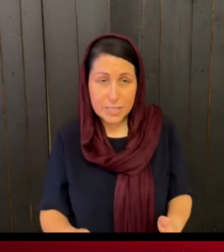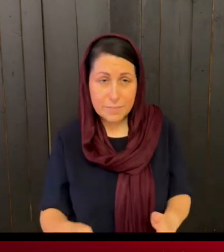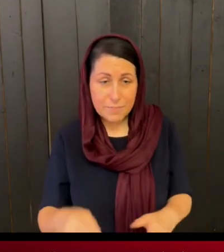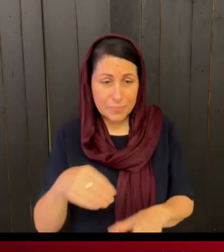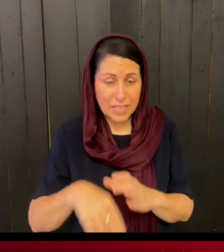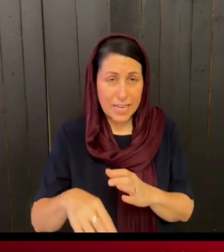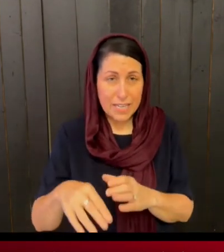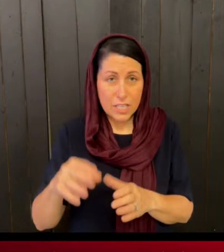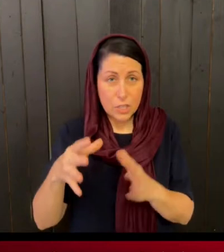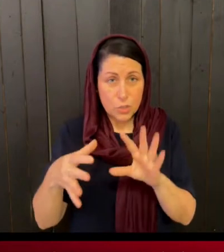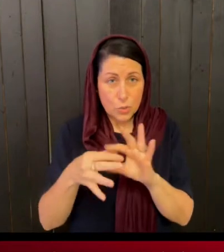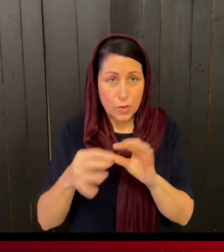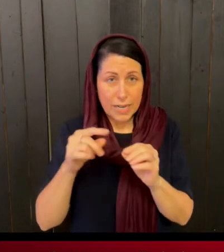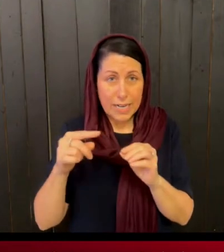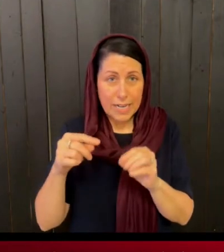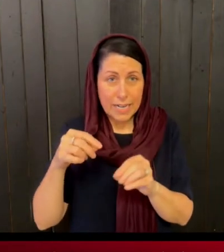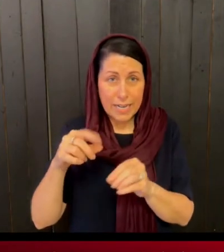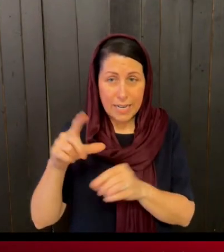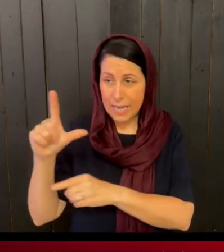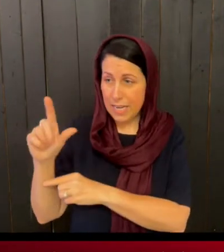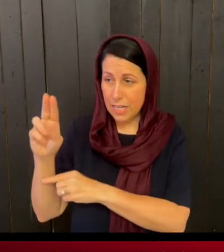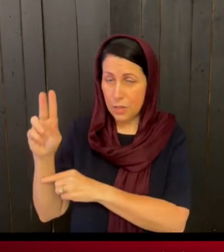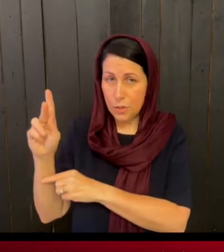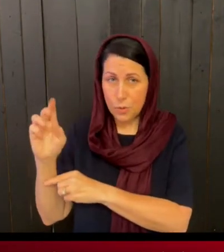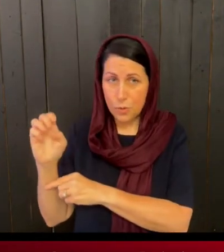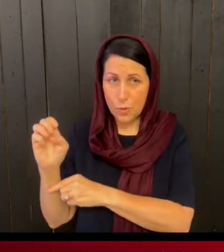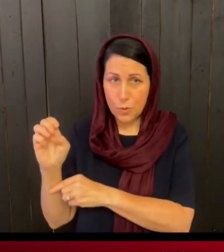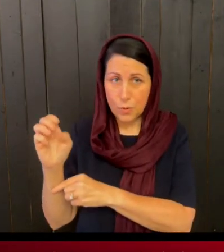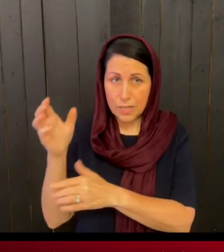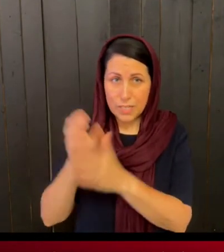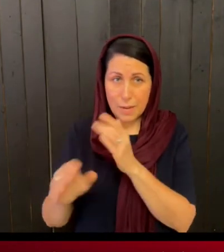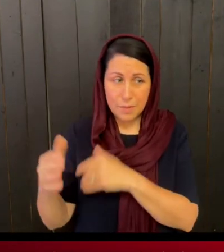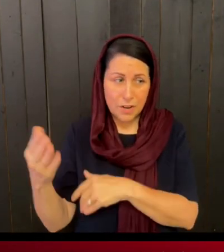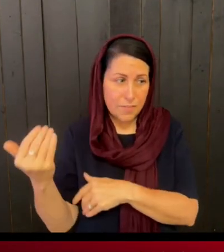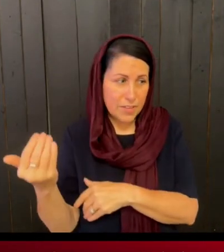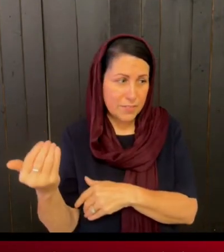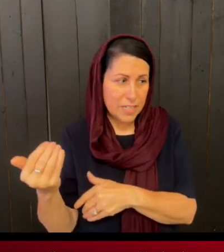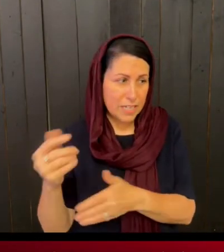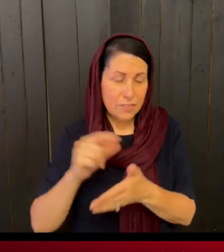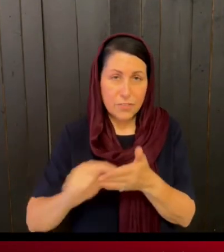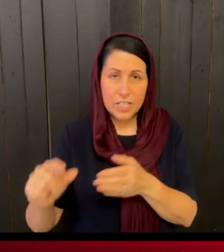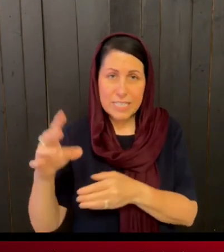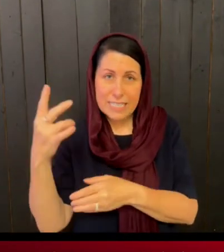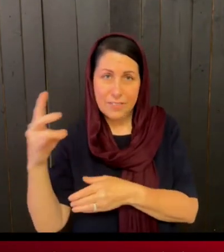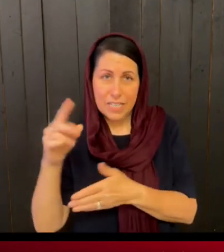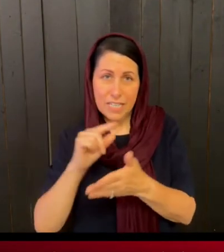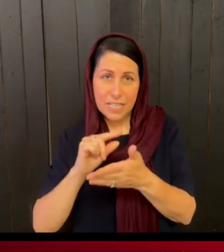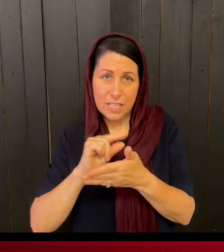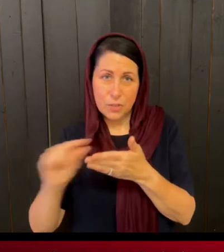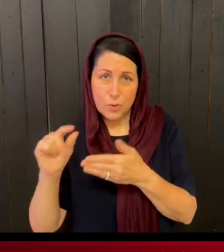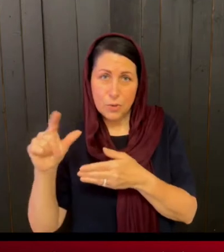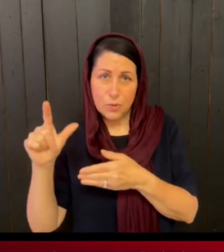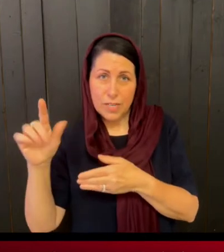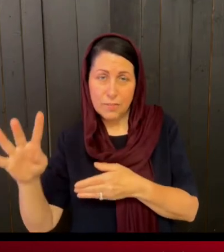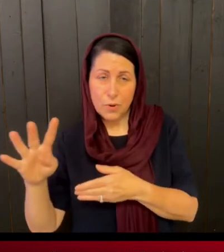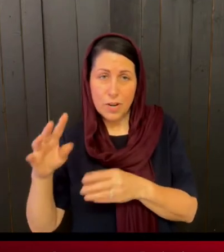That's Luke 15, verses 17 through 24. Could you bring that up on the screen?